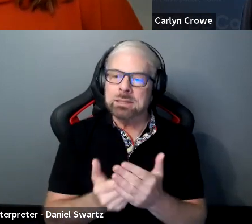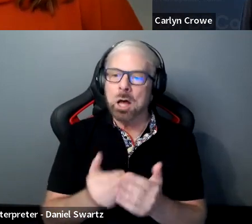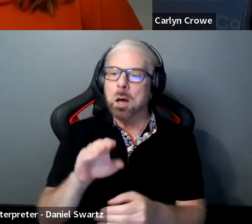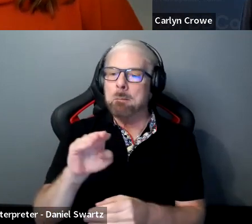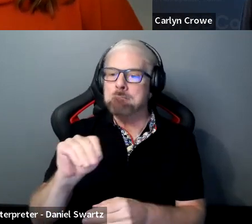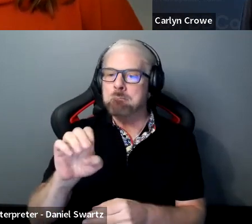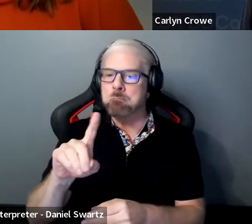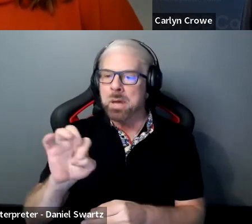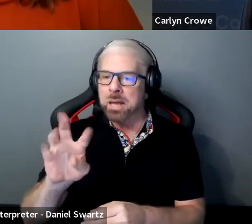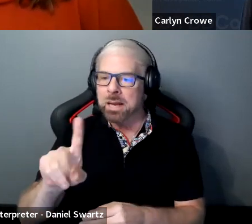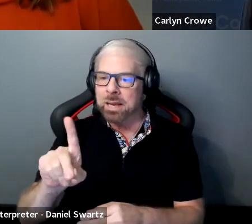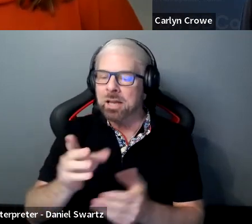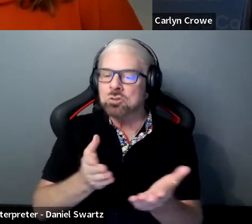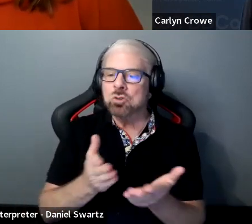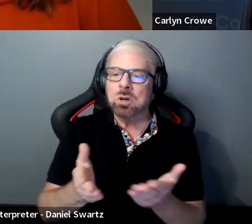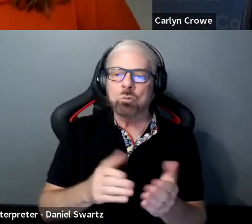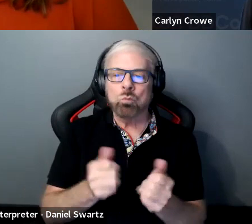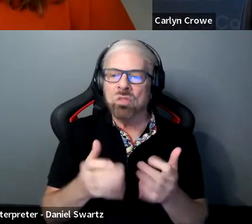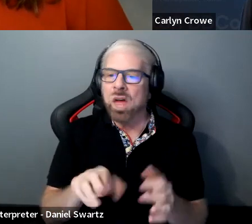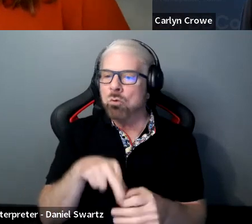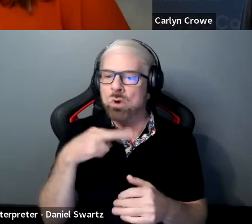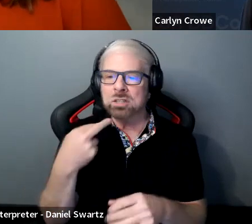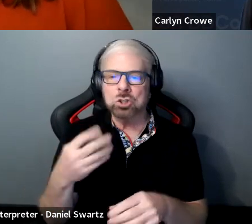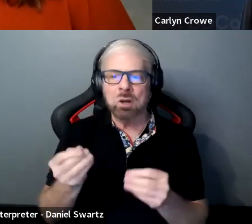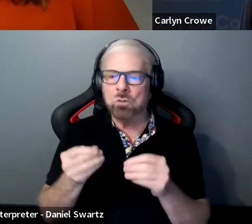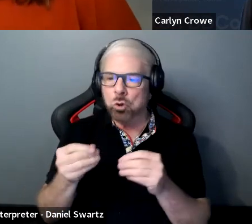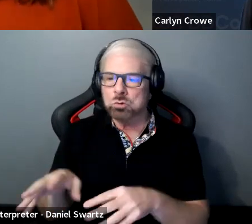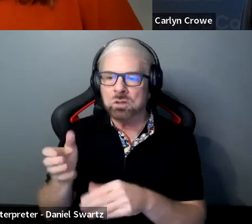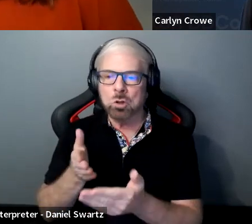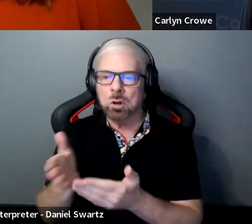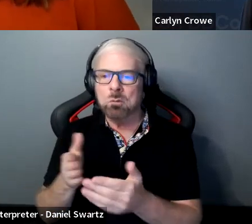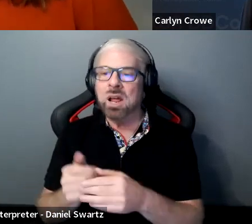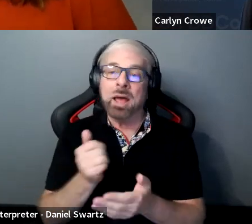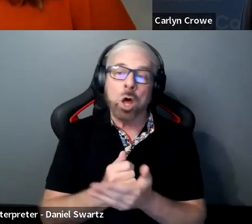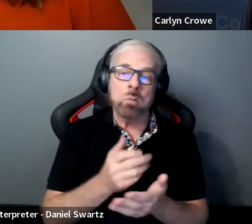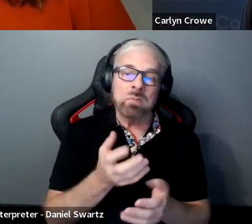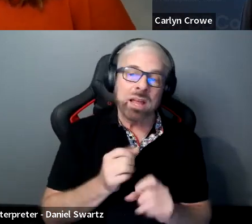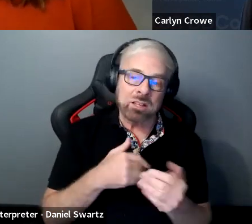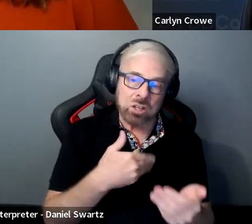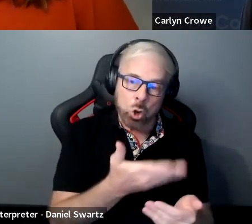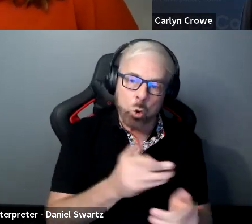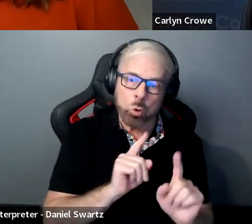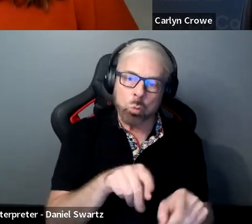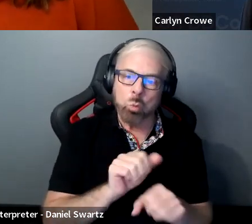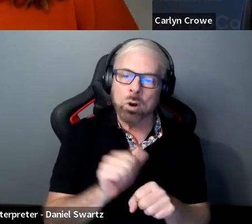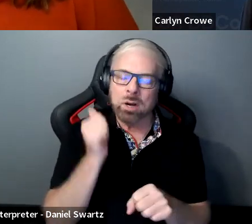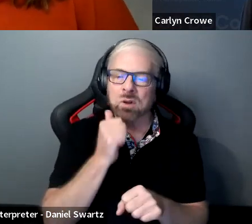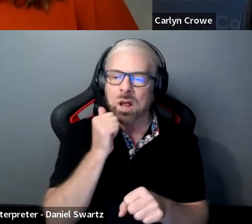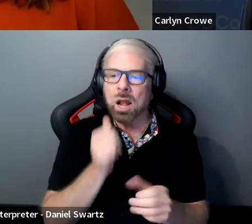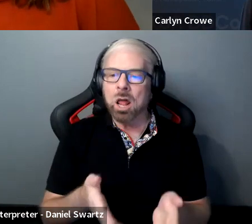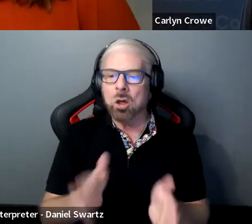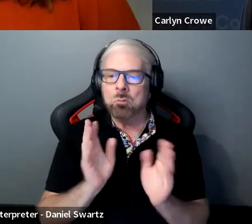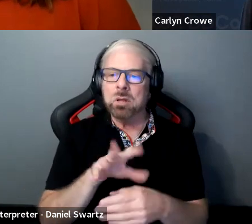risk of losing those things that support them and help them get to work every day and enable them to be able to be a part of